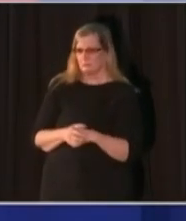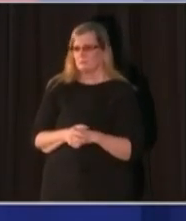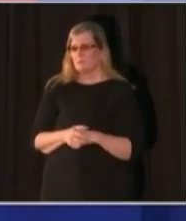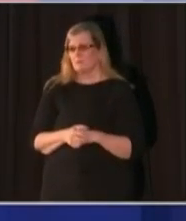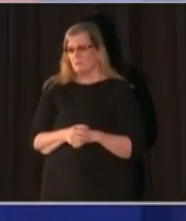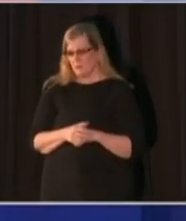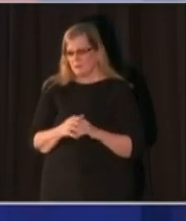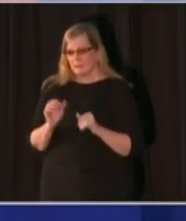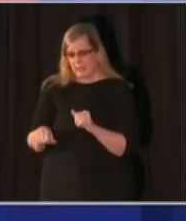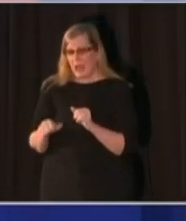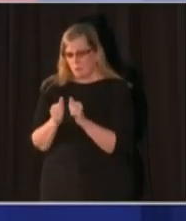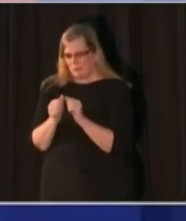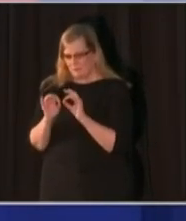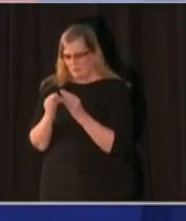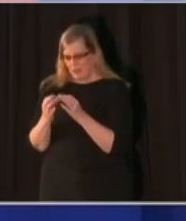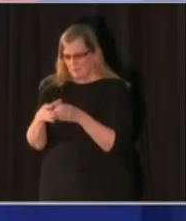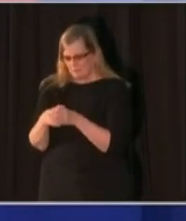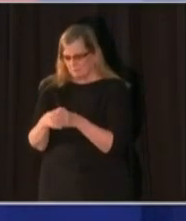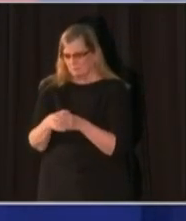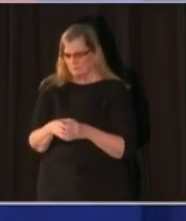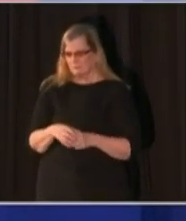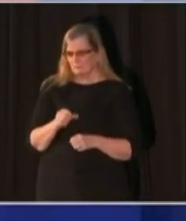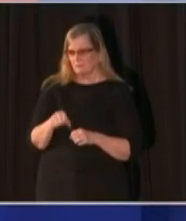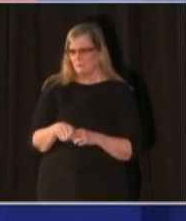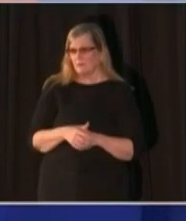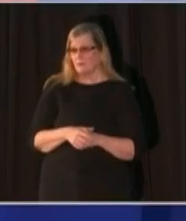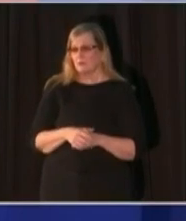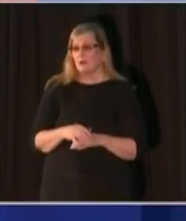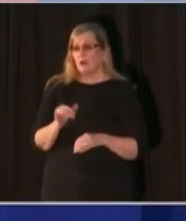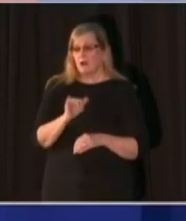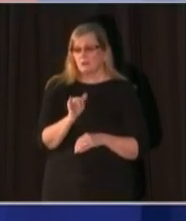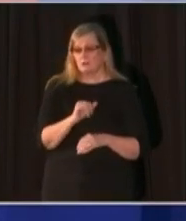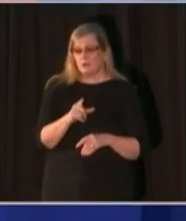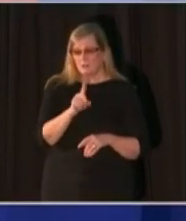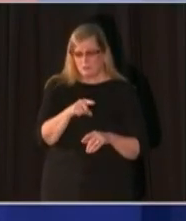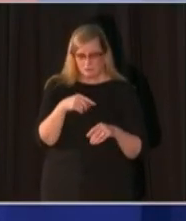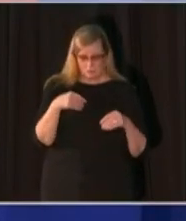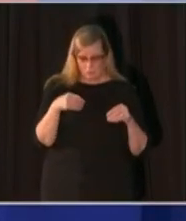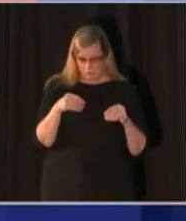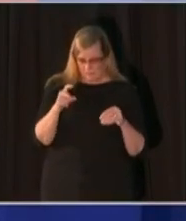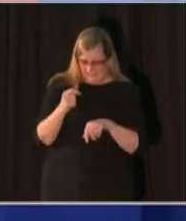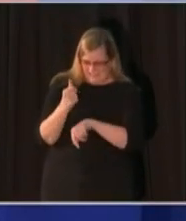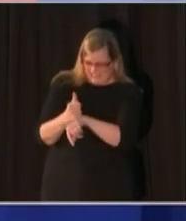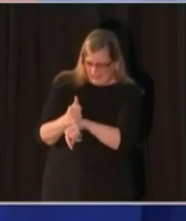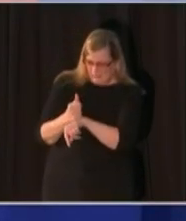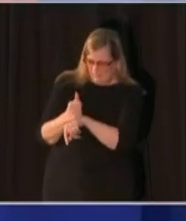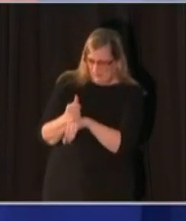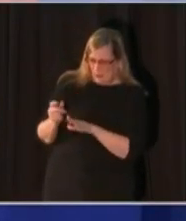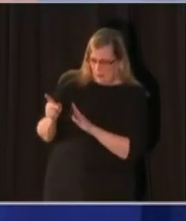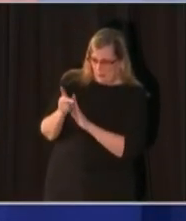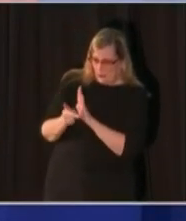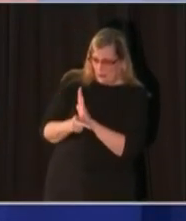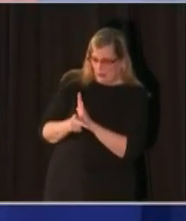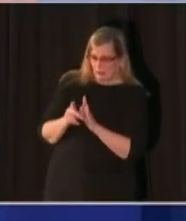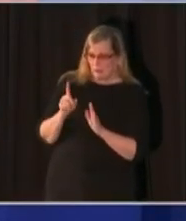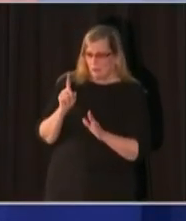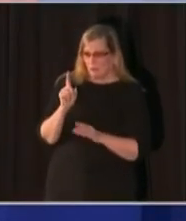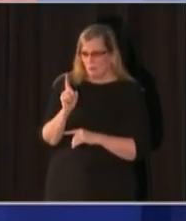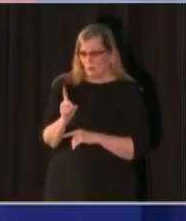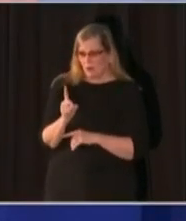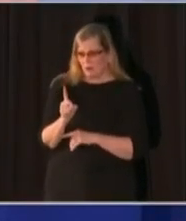other safe practices by implementing policies like having one-way aisles when possible and